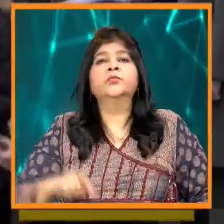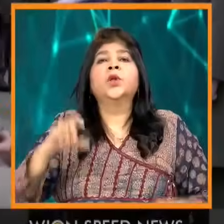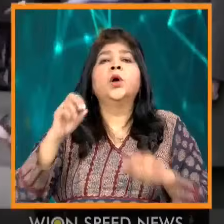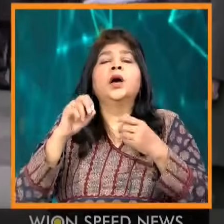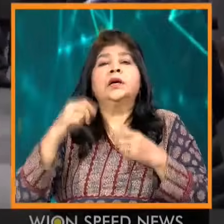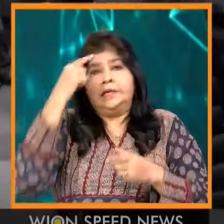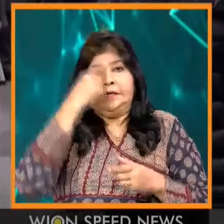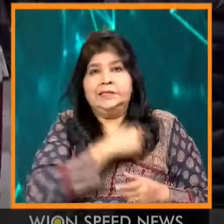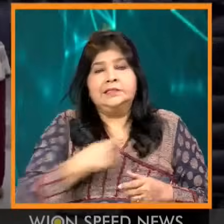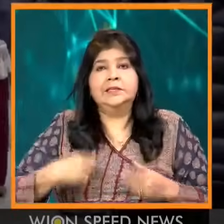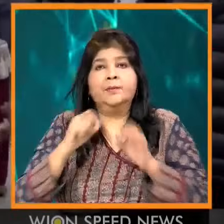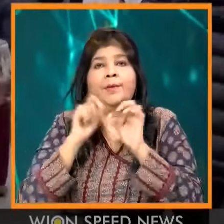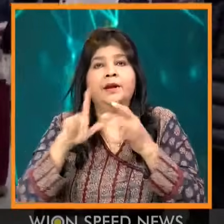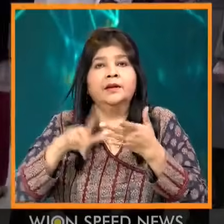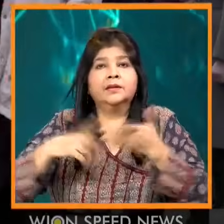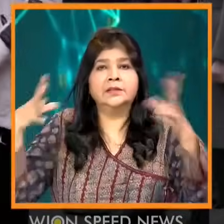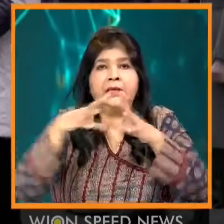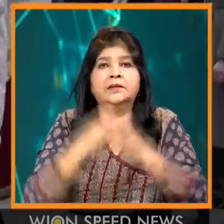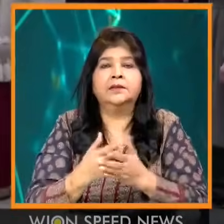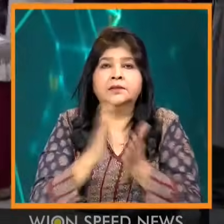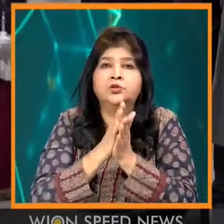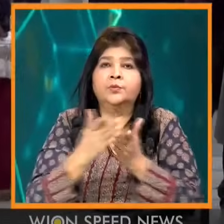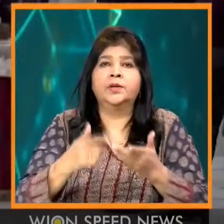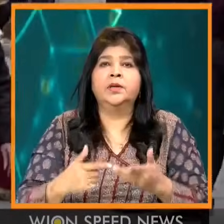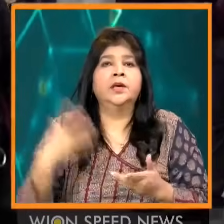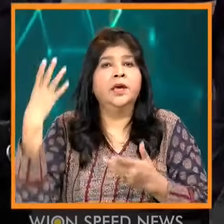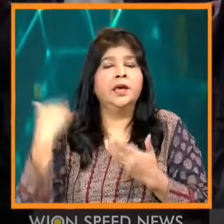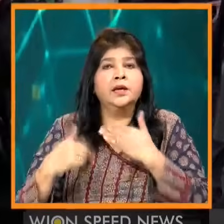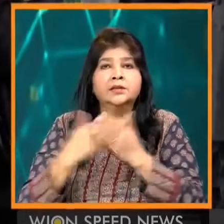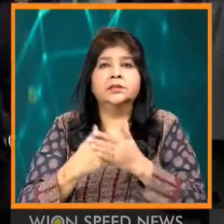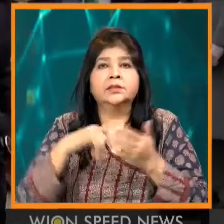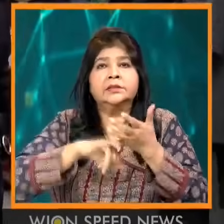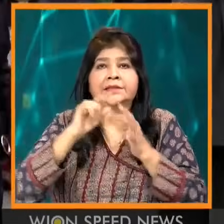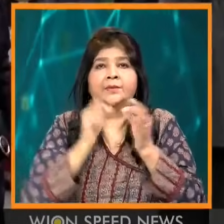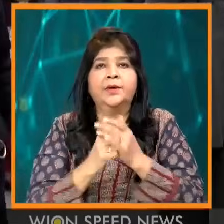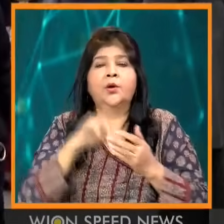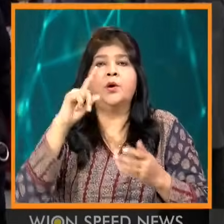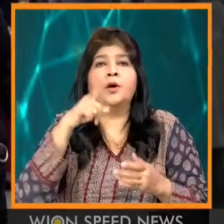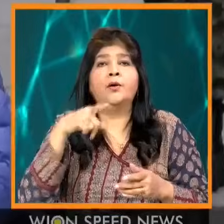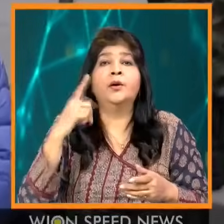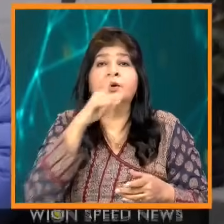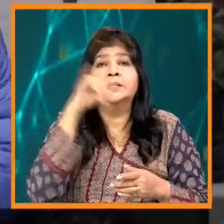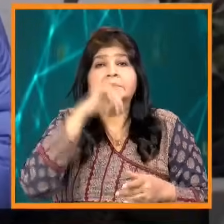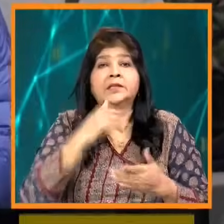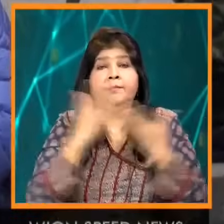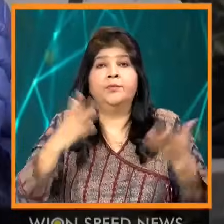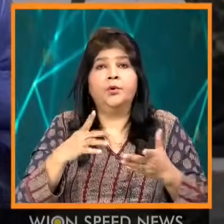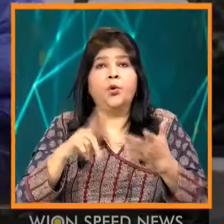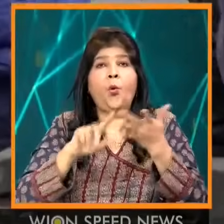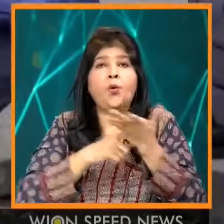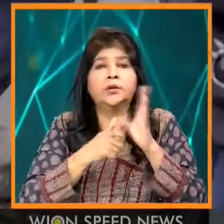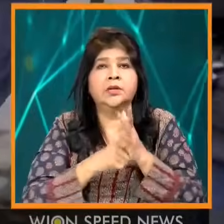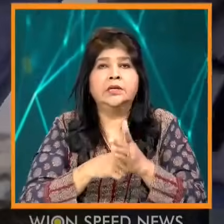Orthodox Christians gathered to celebrate Christmas Eve in Serbia, which is one of 16 majority